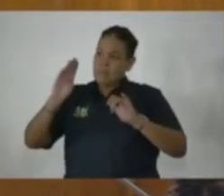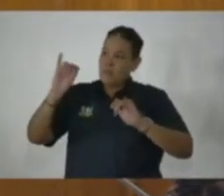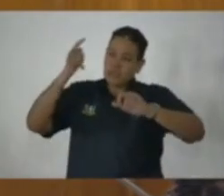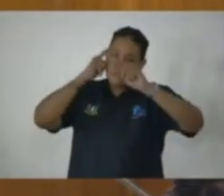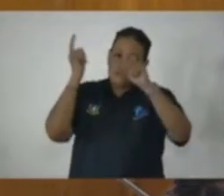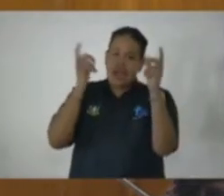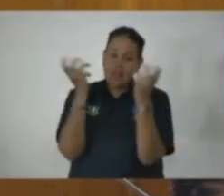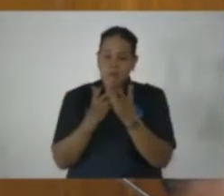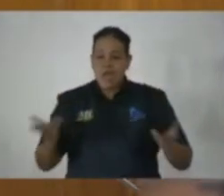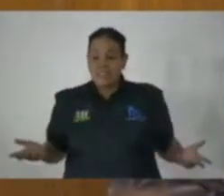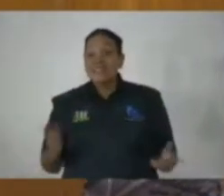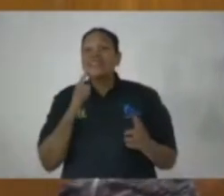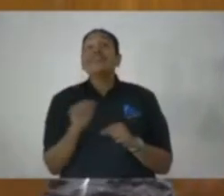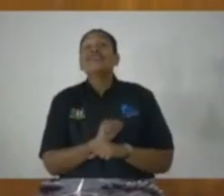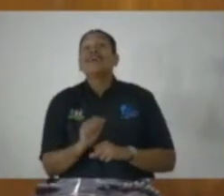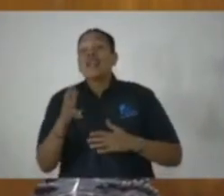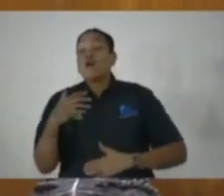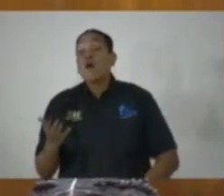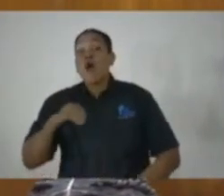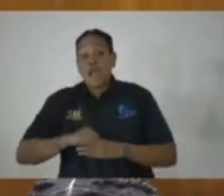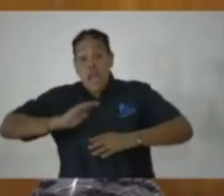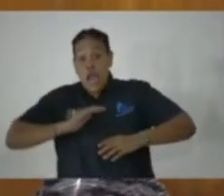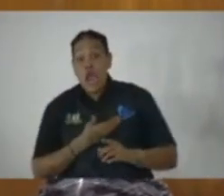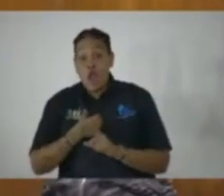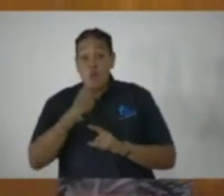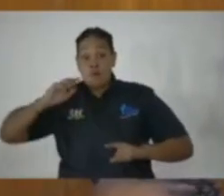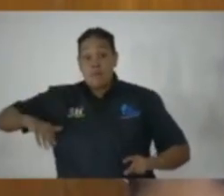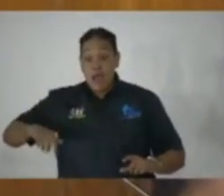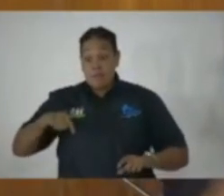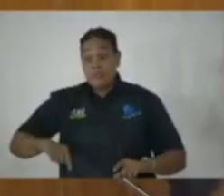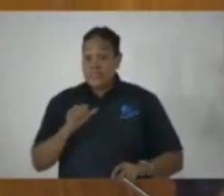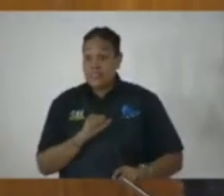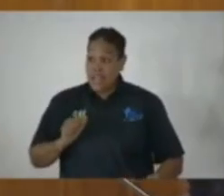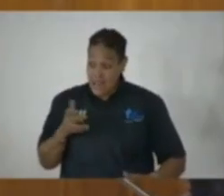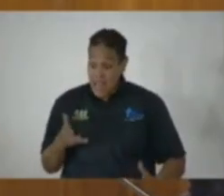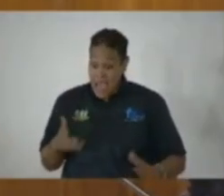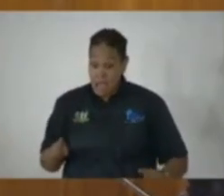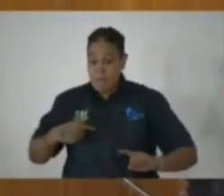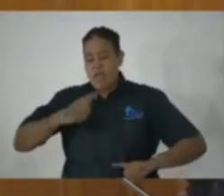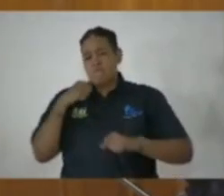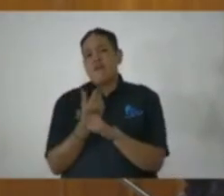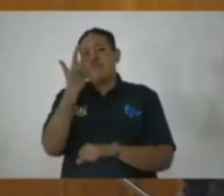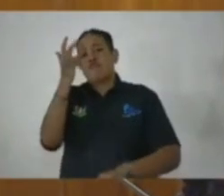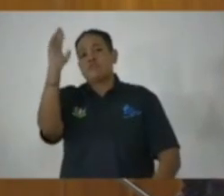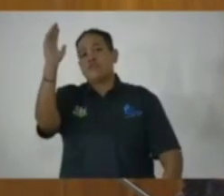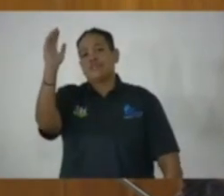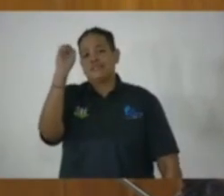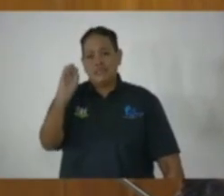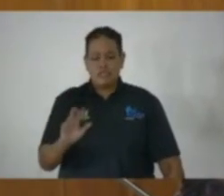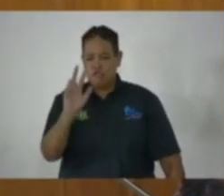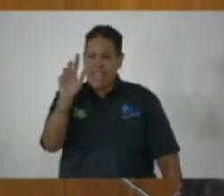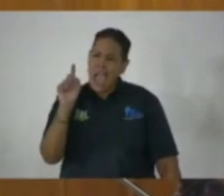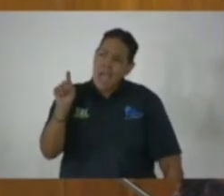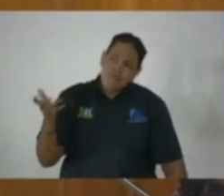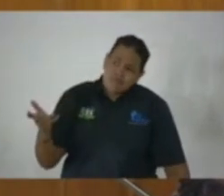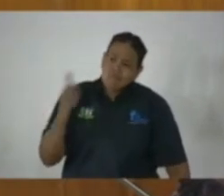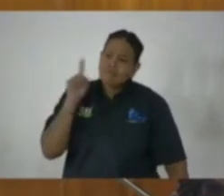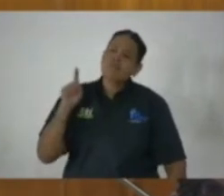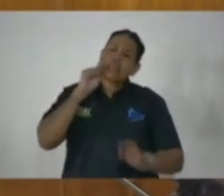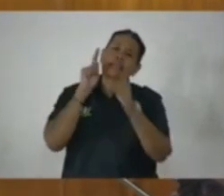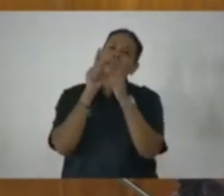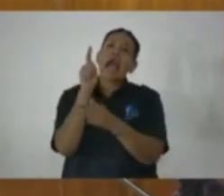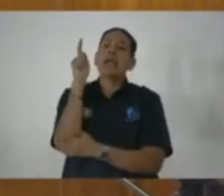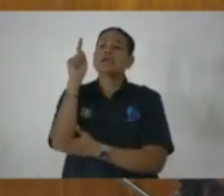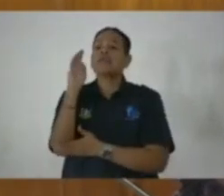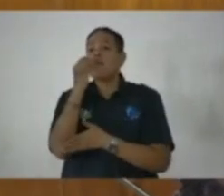target. Indeed, in our Parliament, in this Senate, I have made 3 presentations asking for a targeting